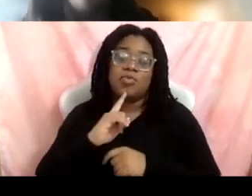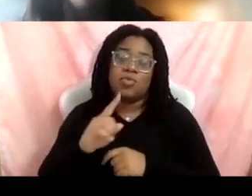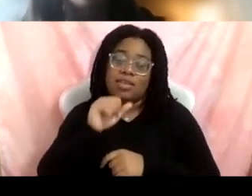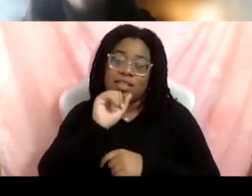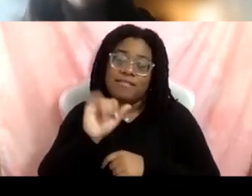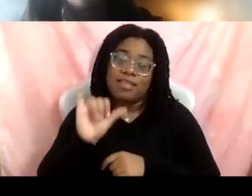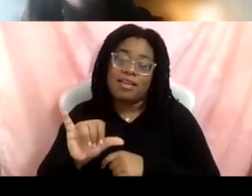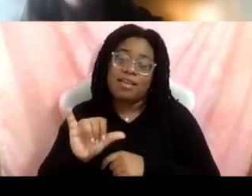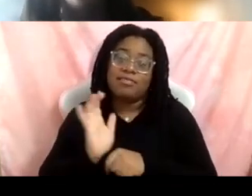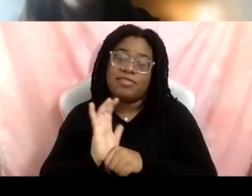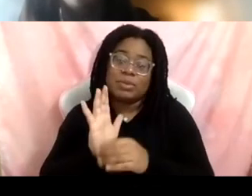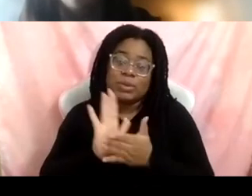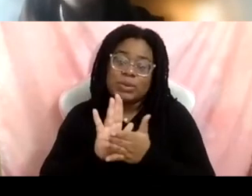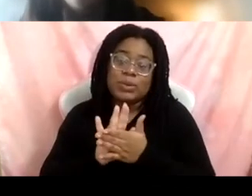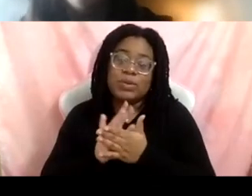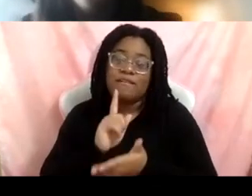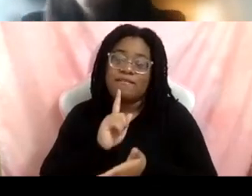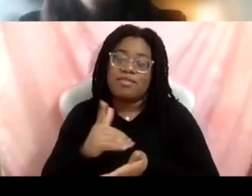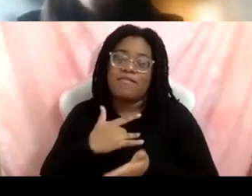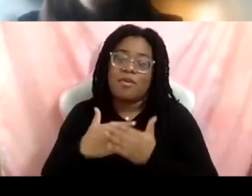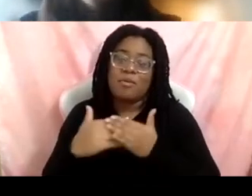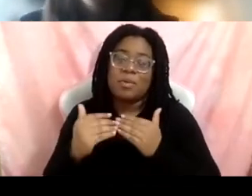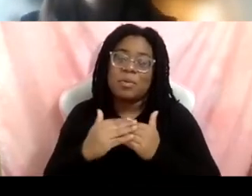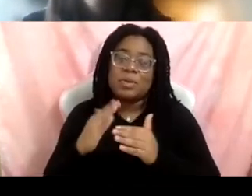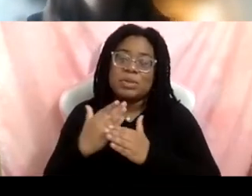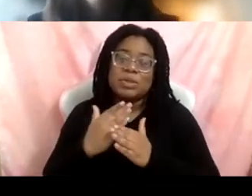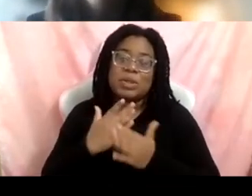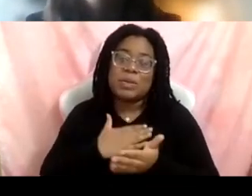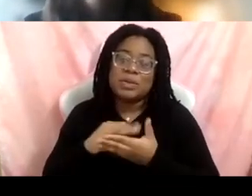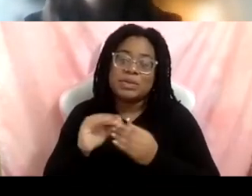about film school, is I really felt comfortable sharing my